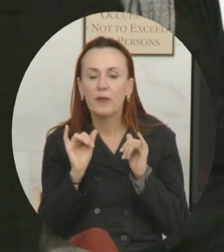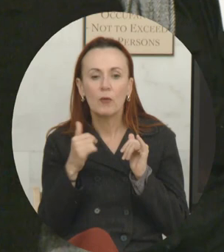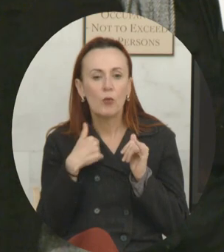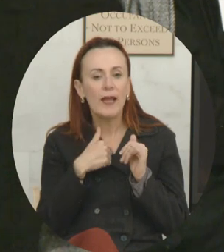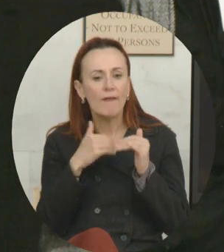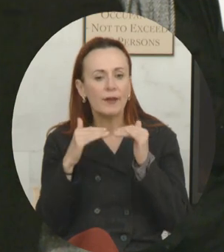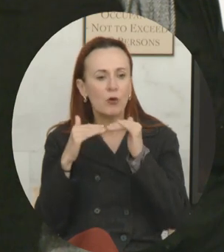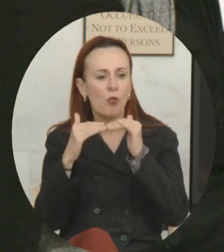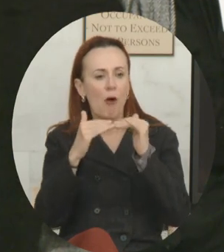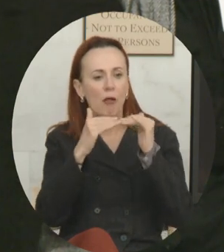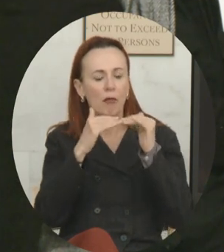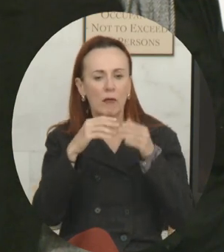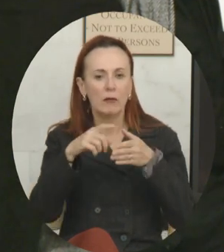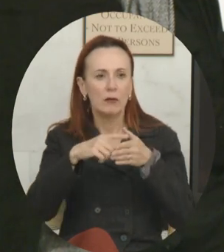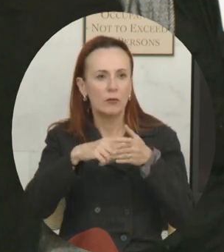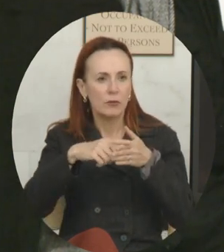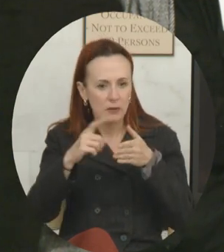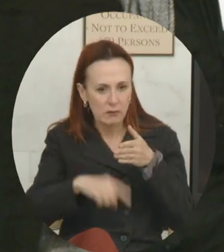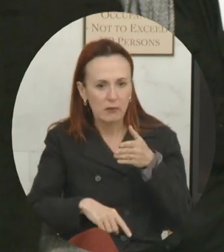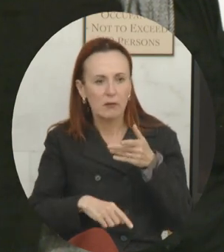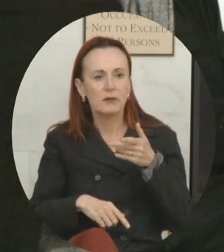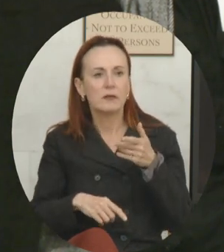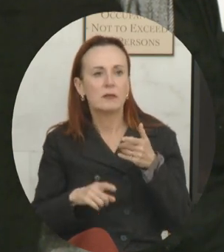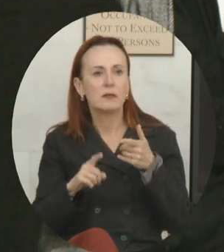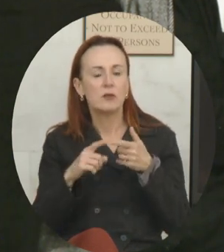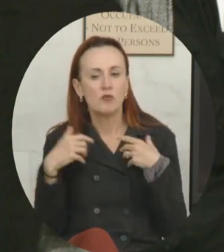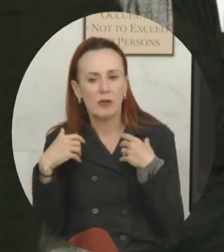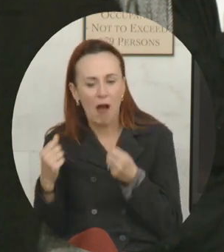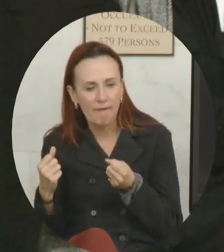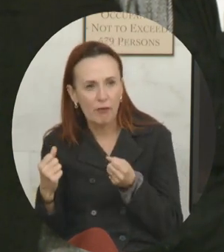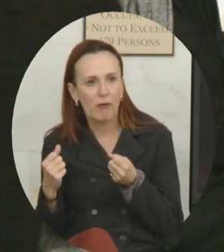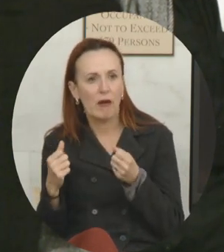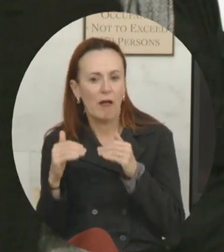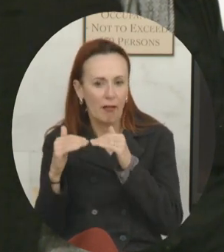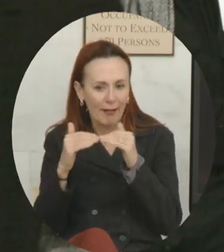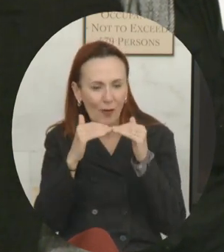of response and recovery?